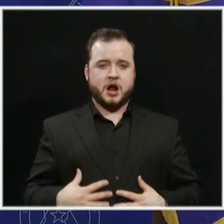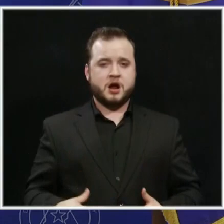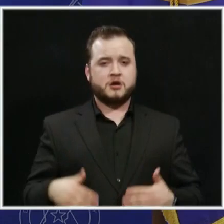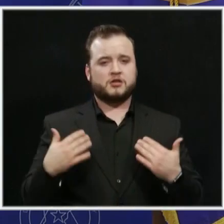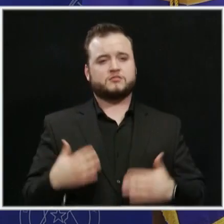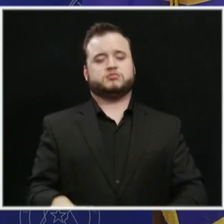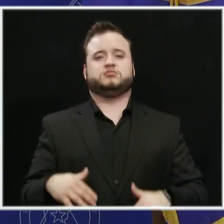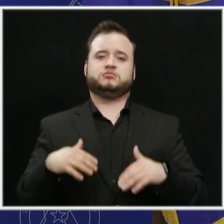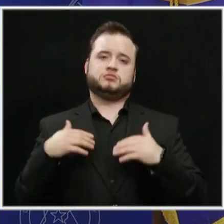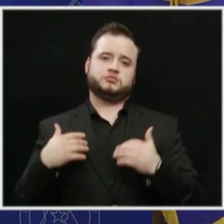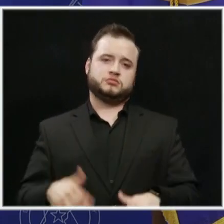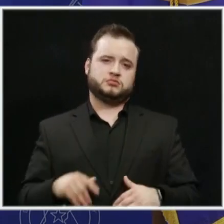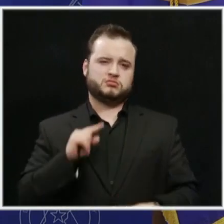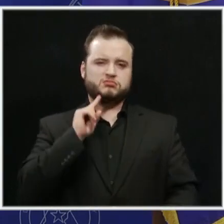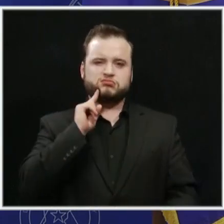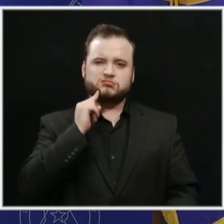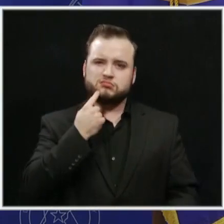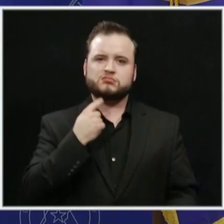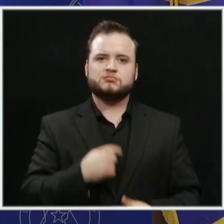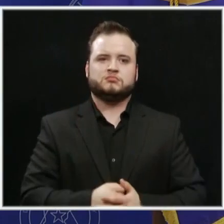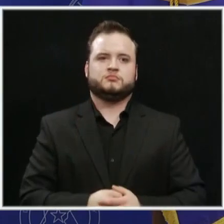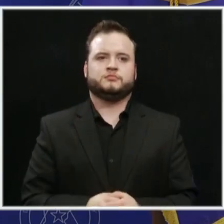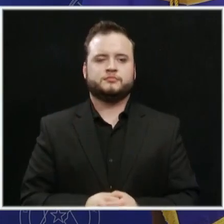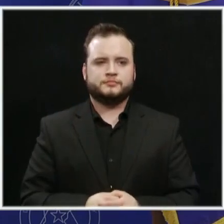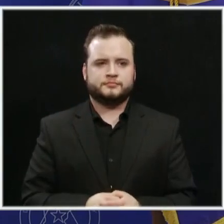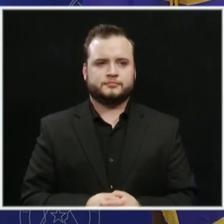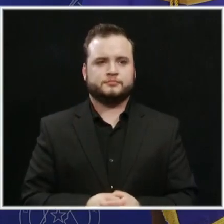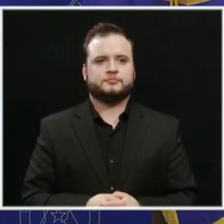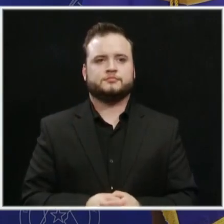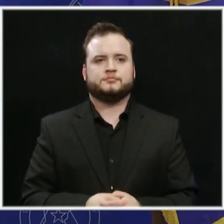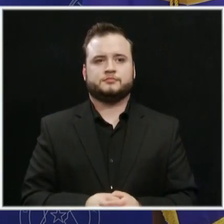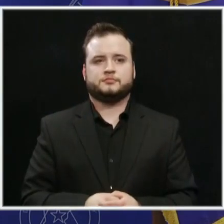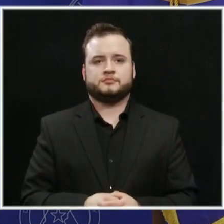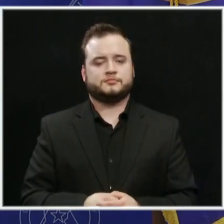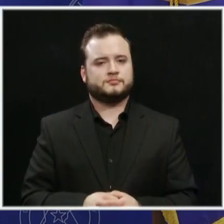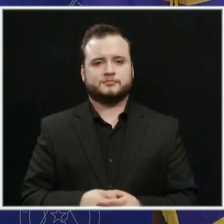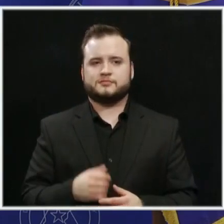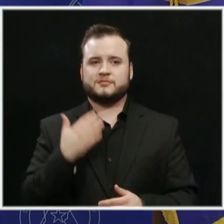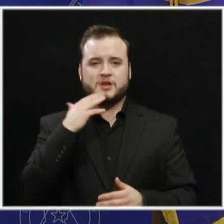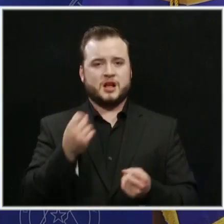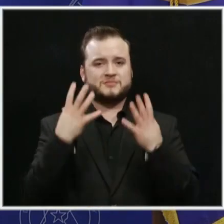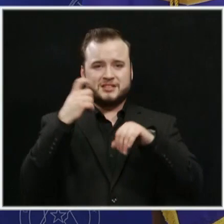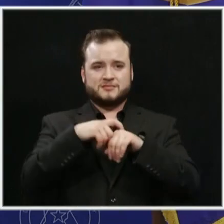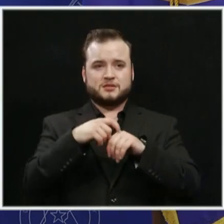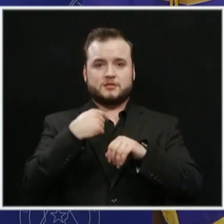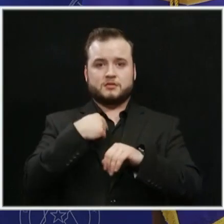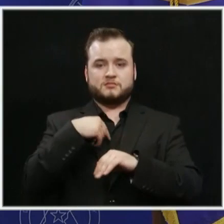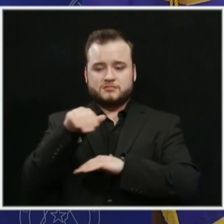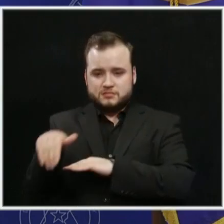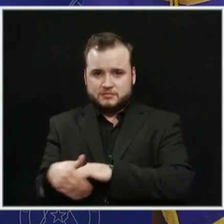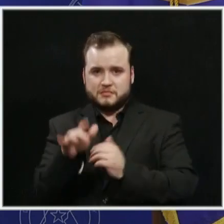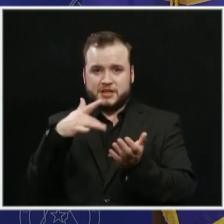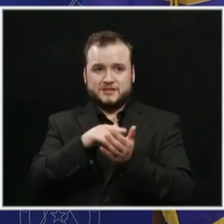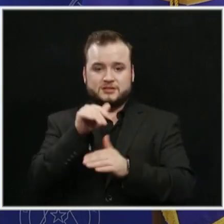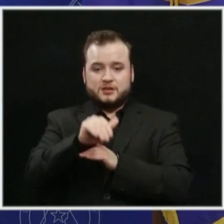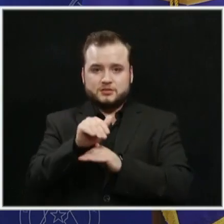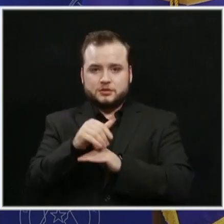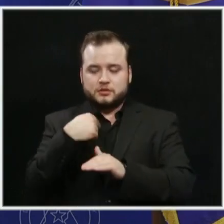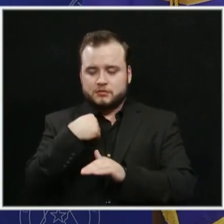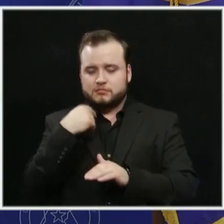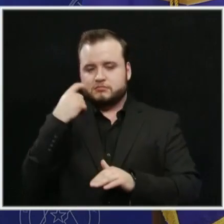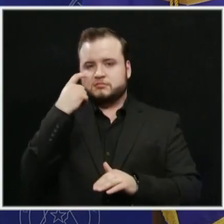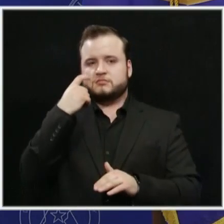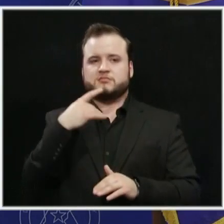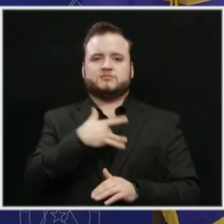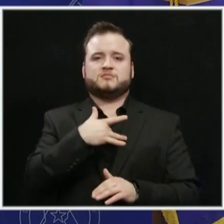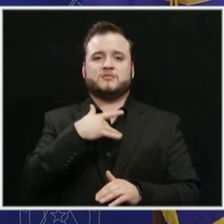And I don't know how many calls I've had during the middle of the night. Family begging